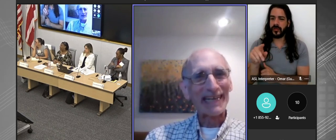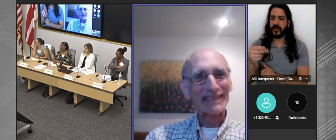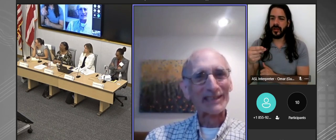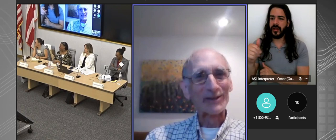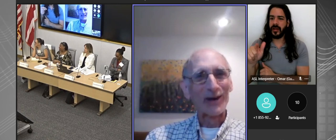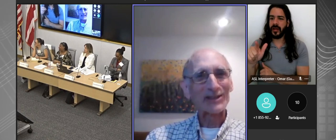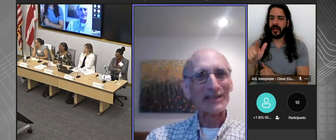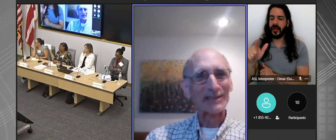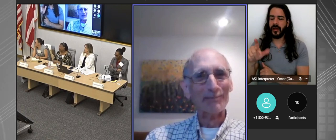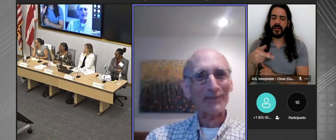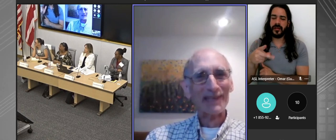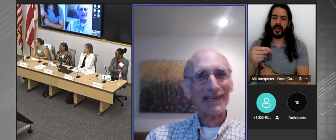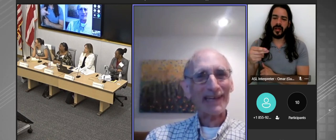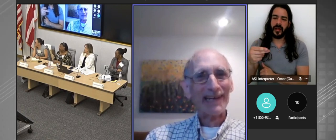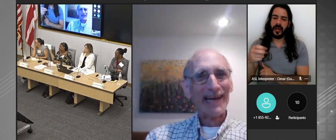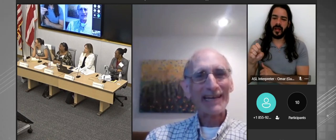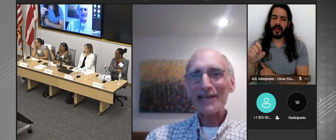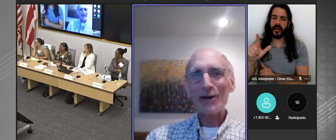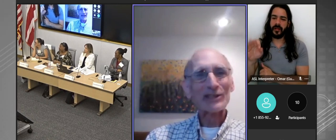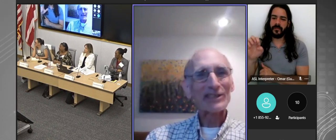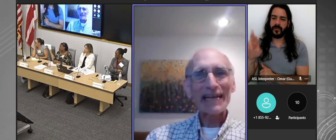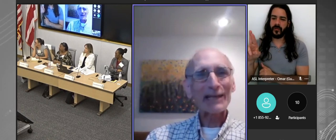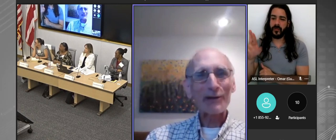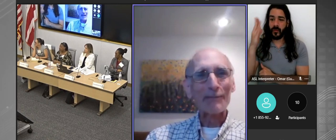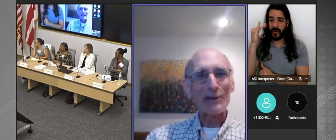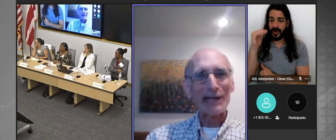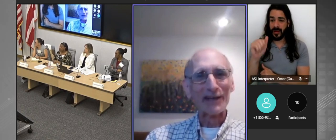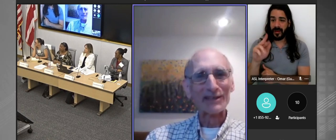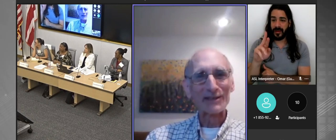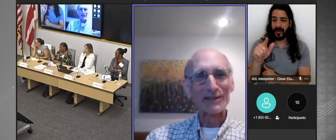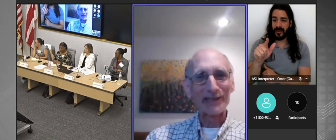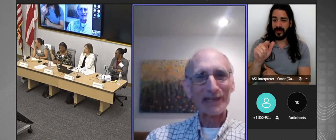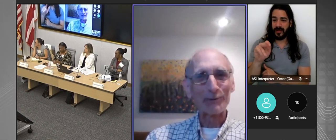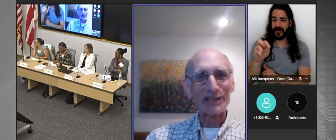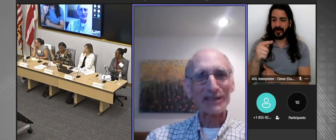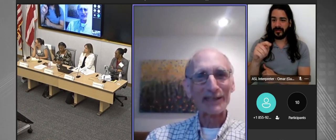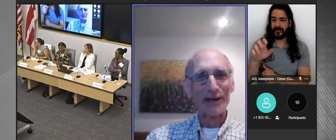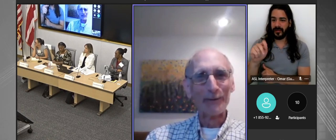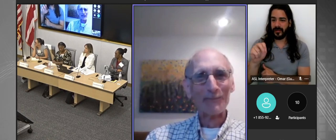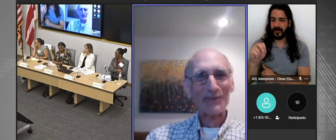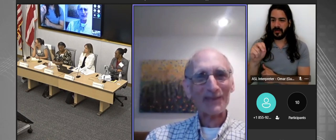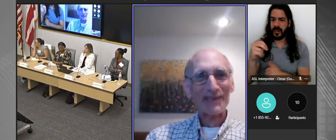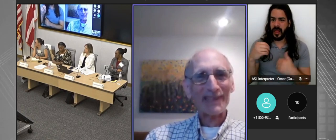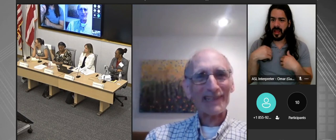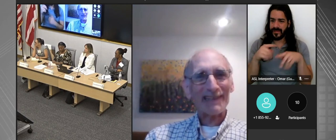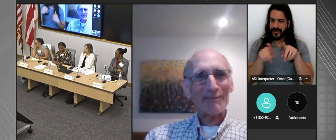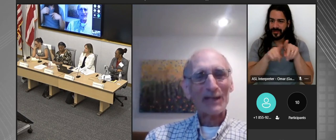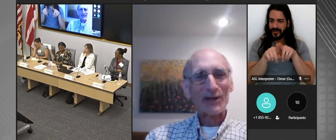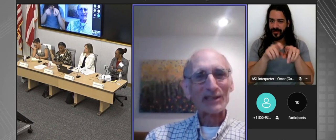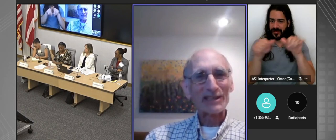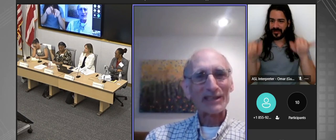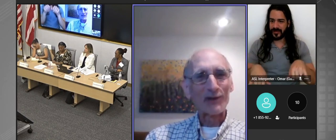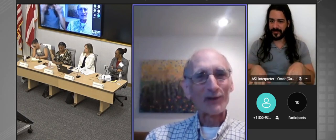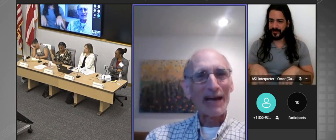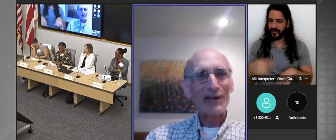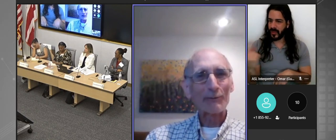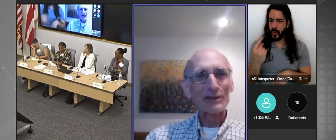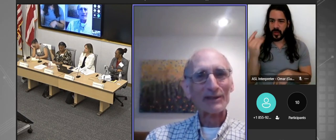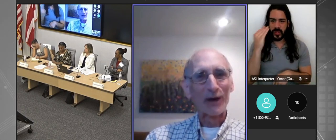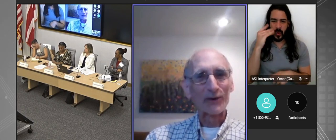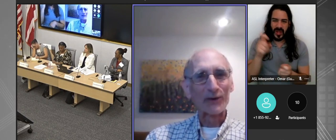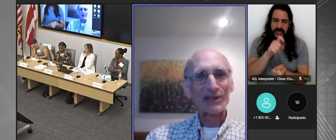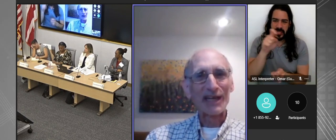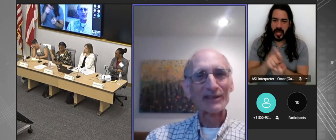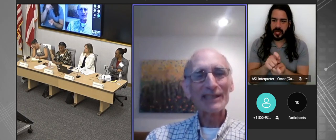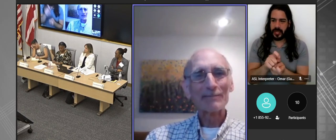to Dr. Helfer because Arlington has the STAR system. And I know exactly what I'm paying on STAR at any